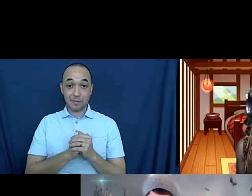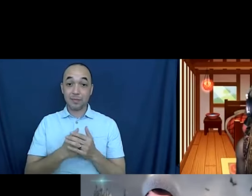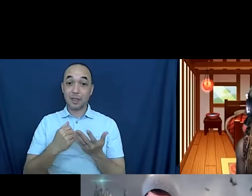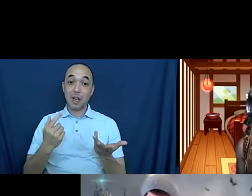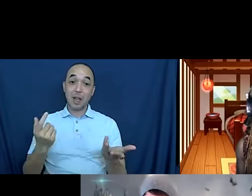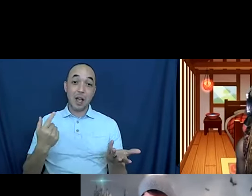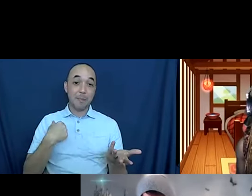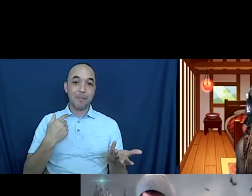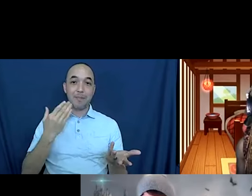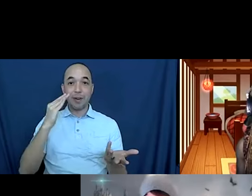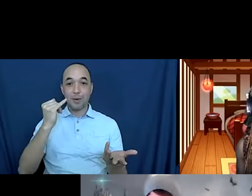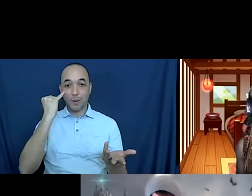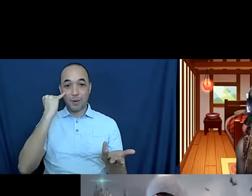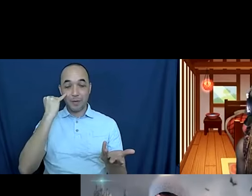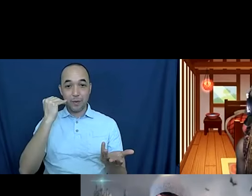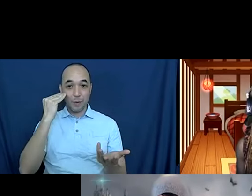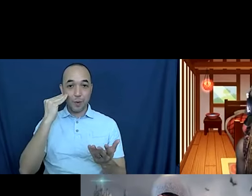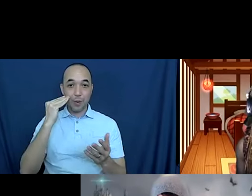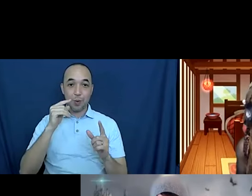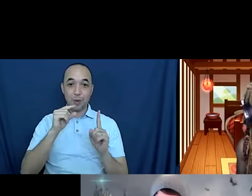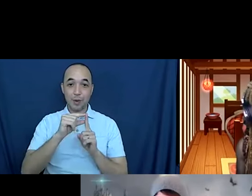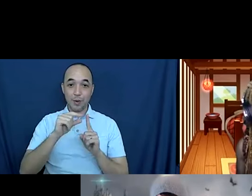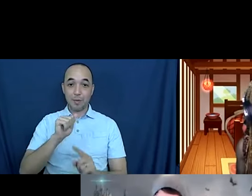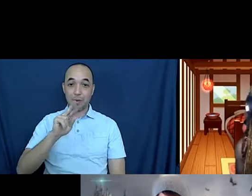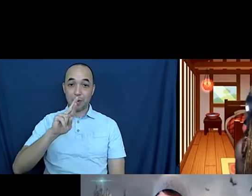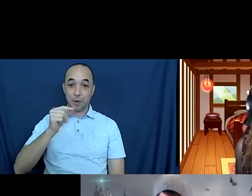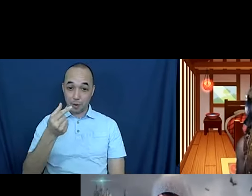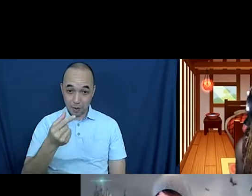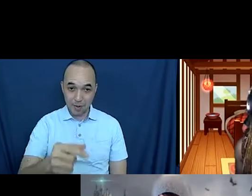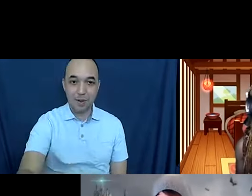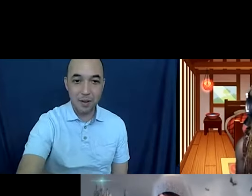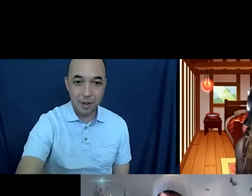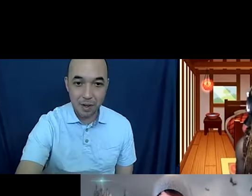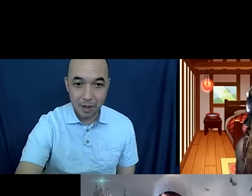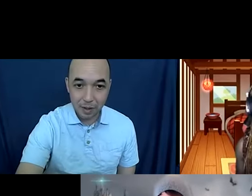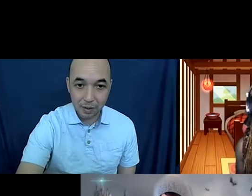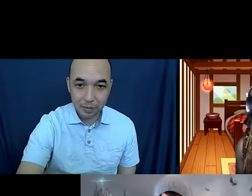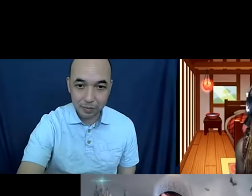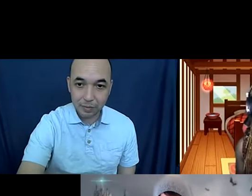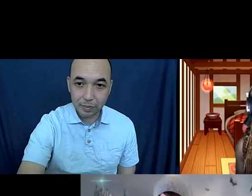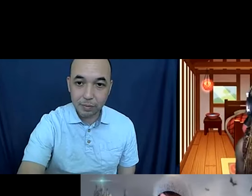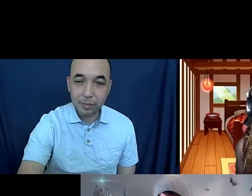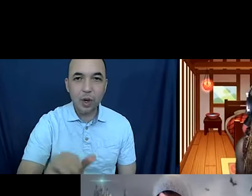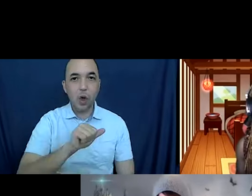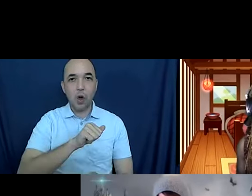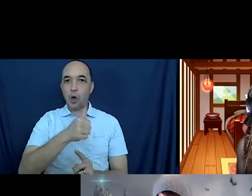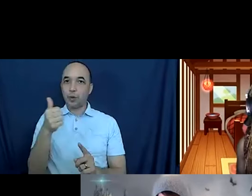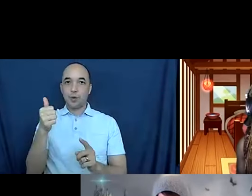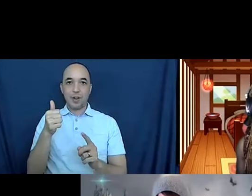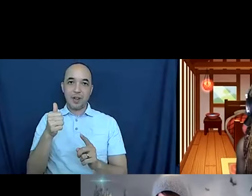I'm not sure if you're familiar with the term ARG or alternate reality game. Yes. I got introduced to